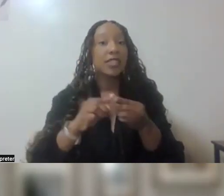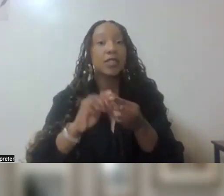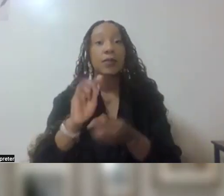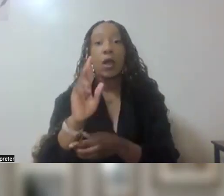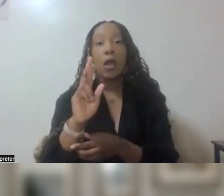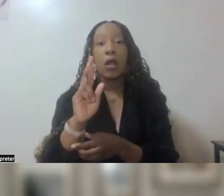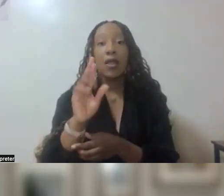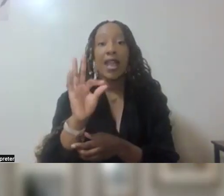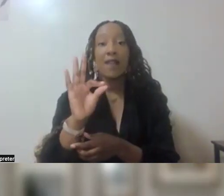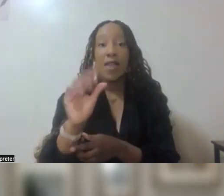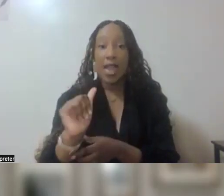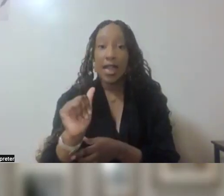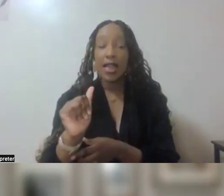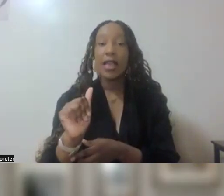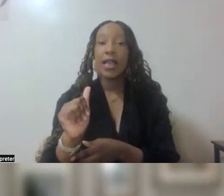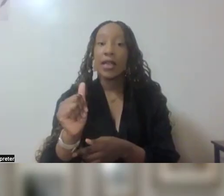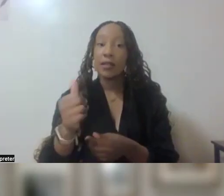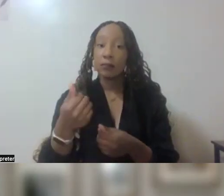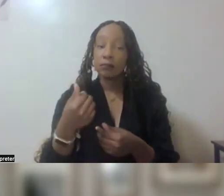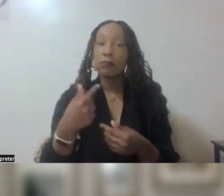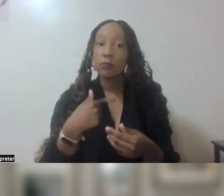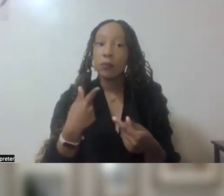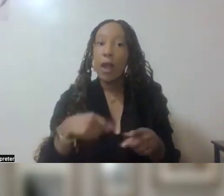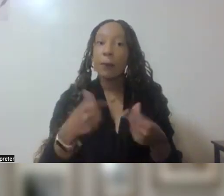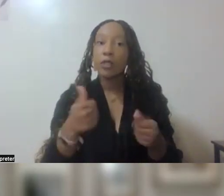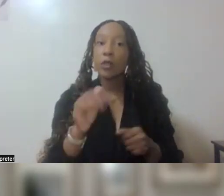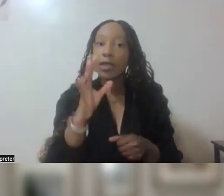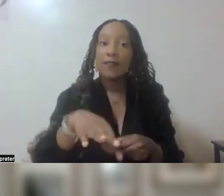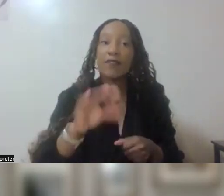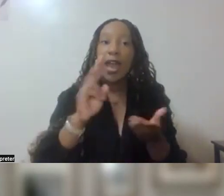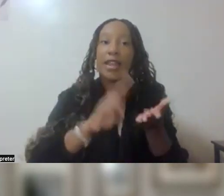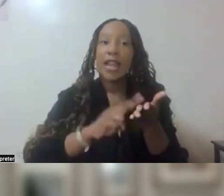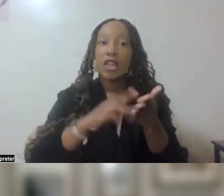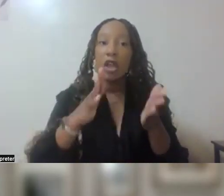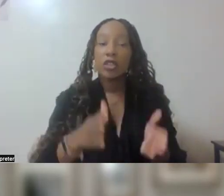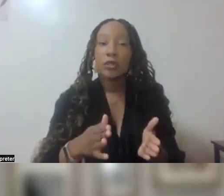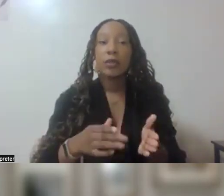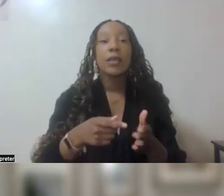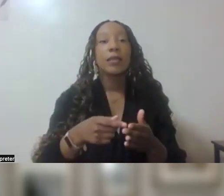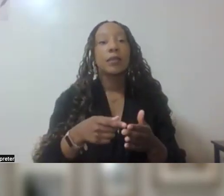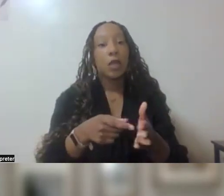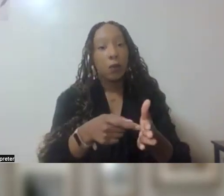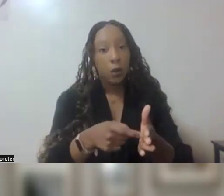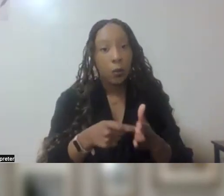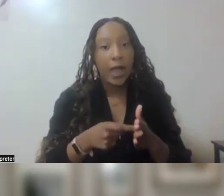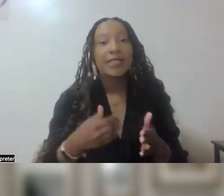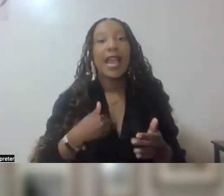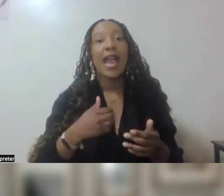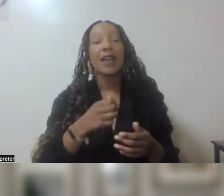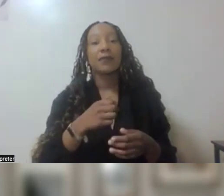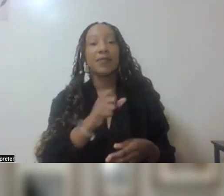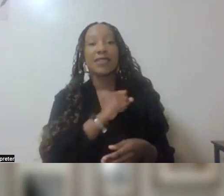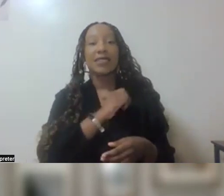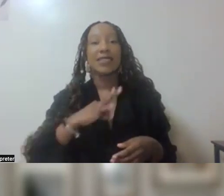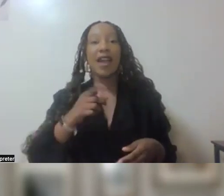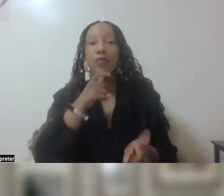RFA as we solicit a contractor will be that they must have Spanish-speaking staff. We